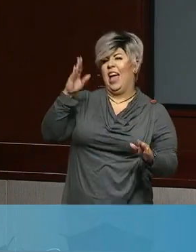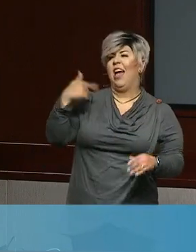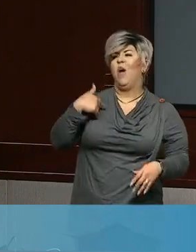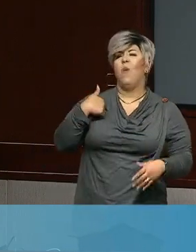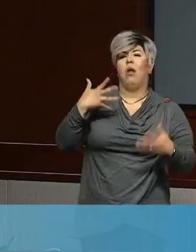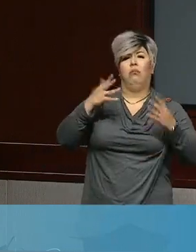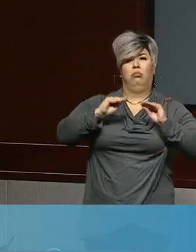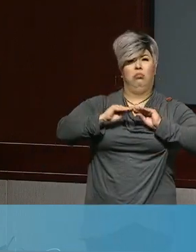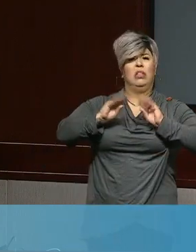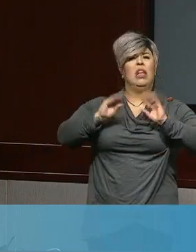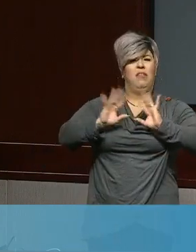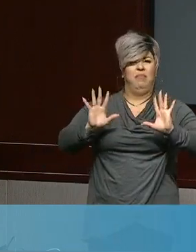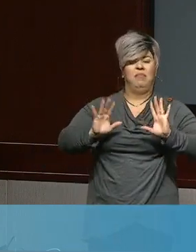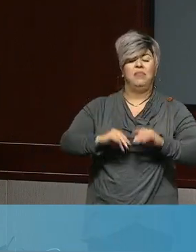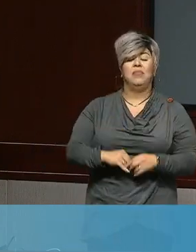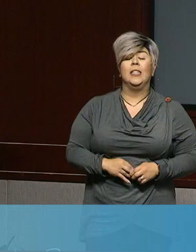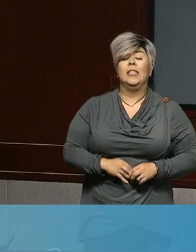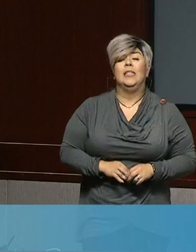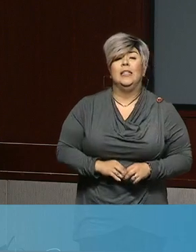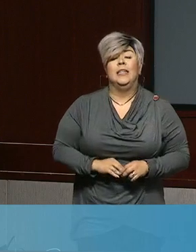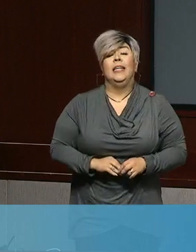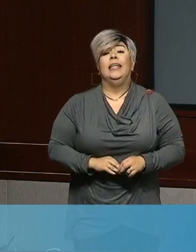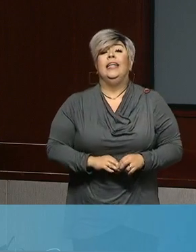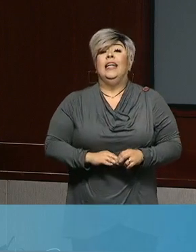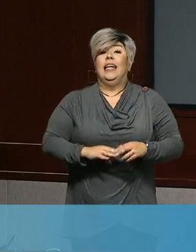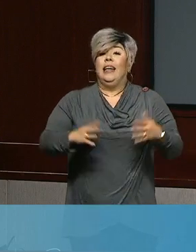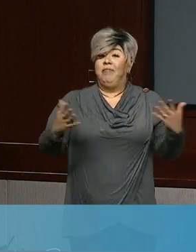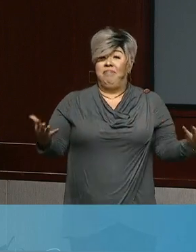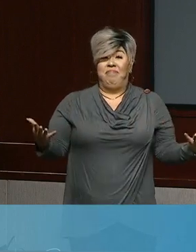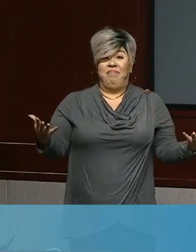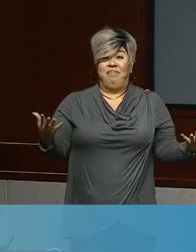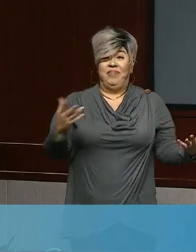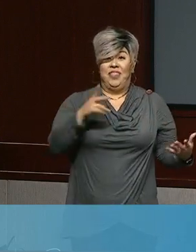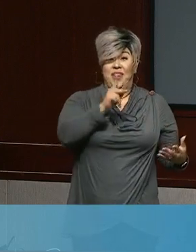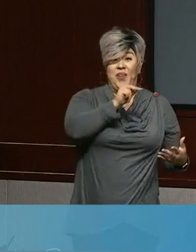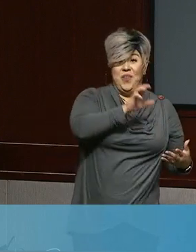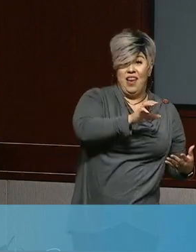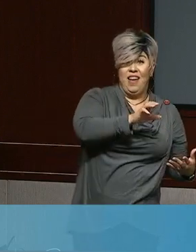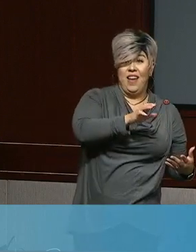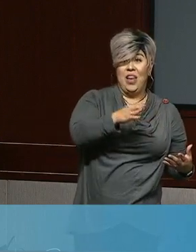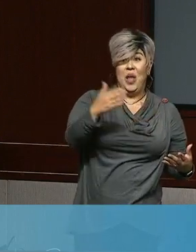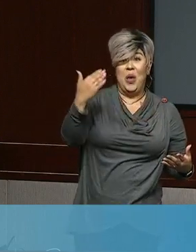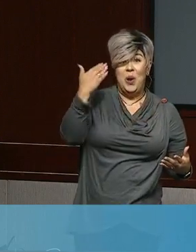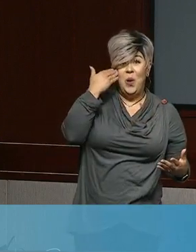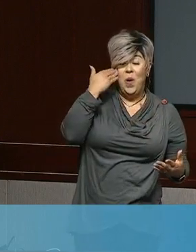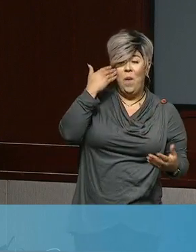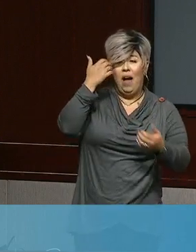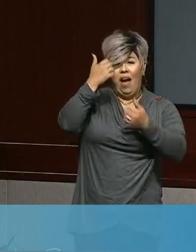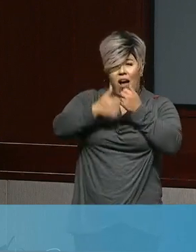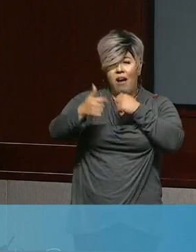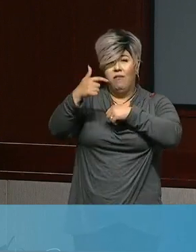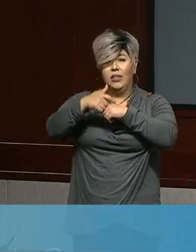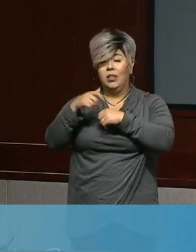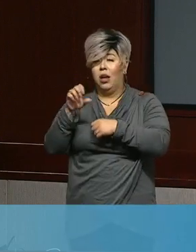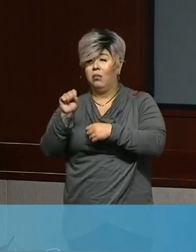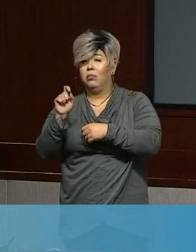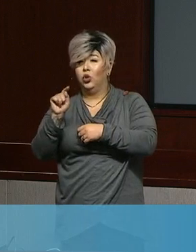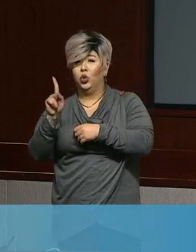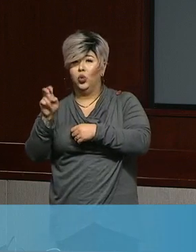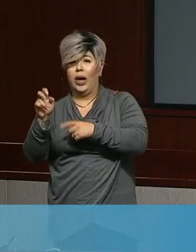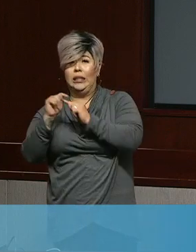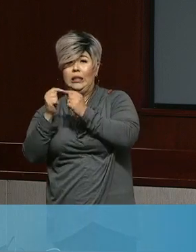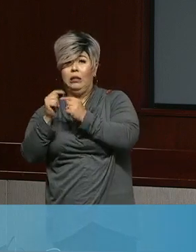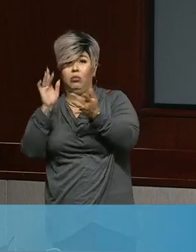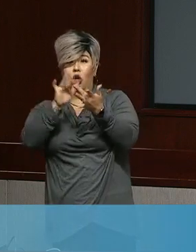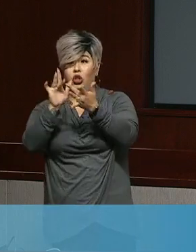clarify, we don't always know every contact that is made by the